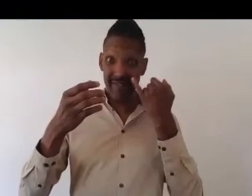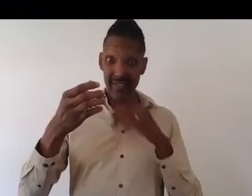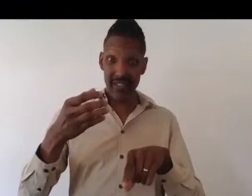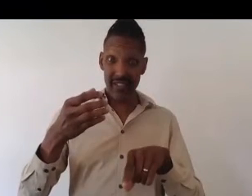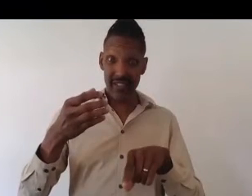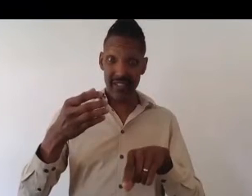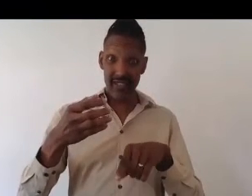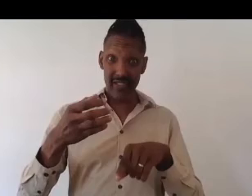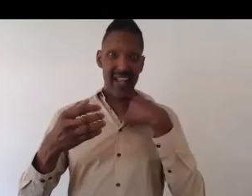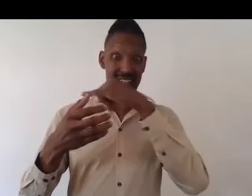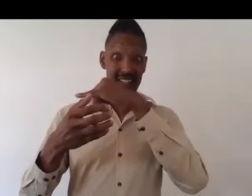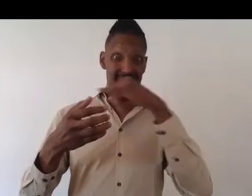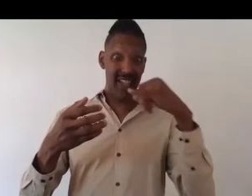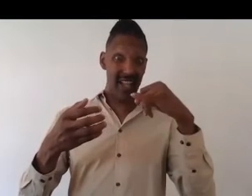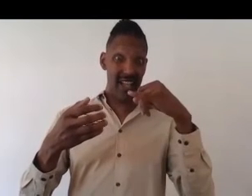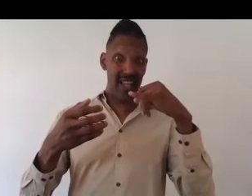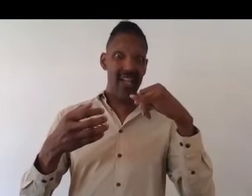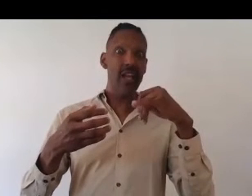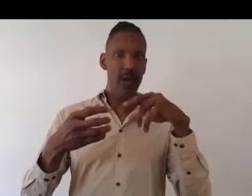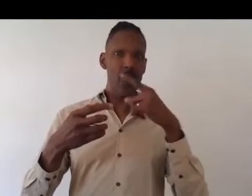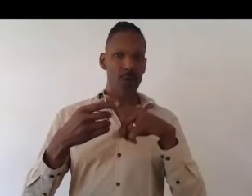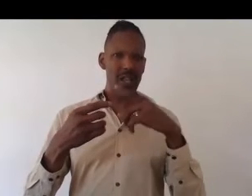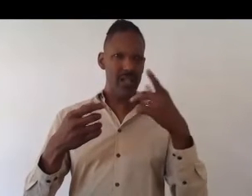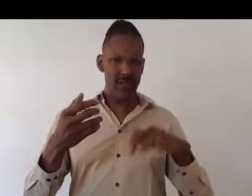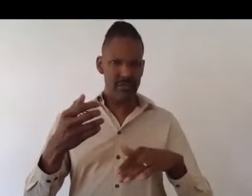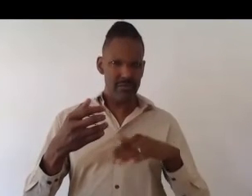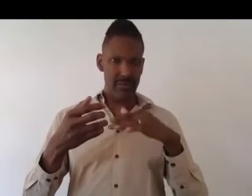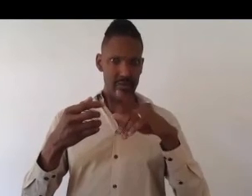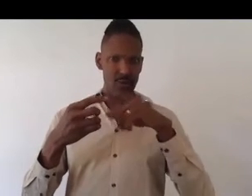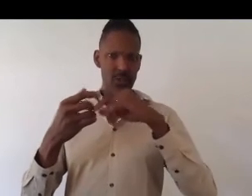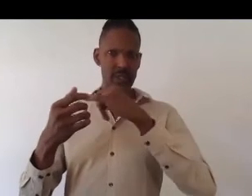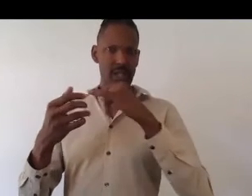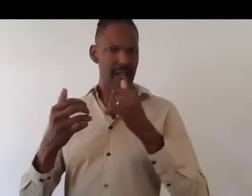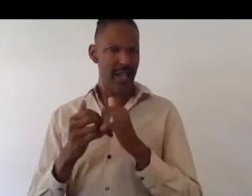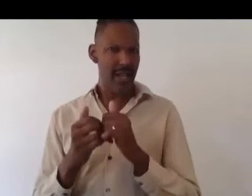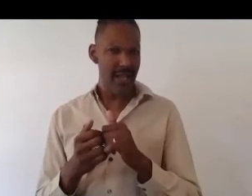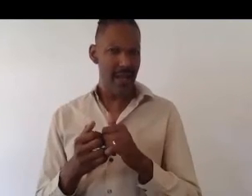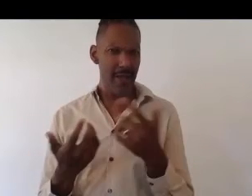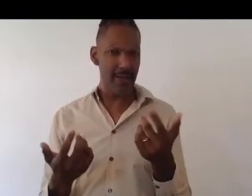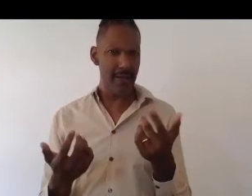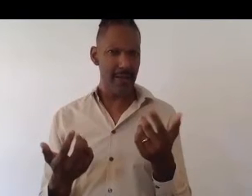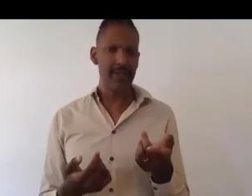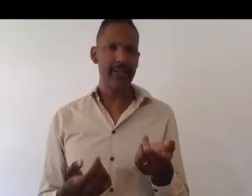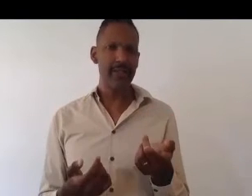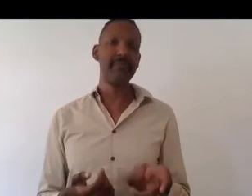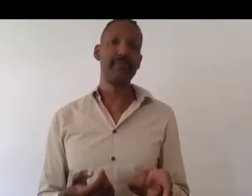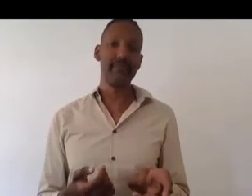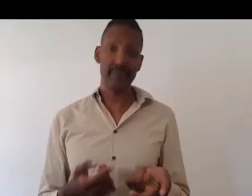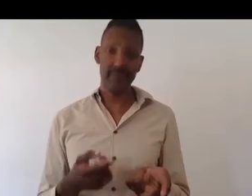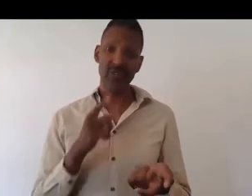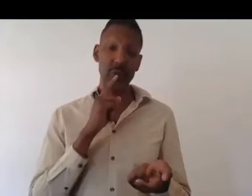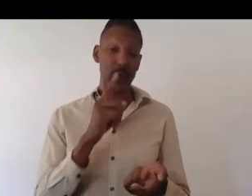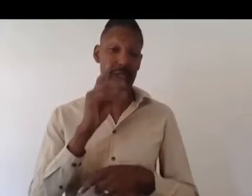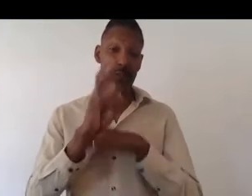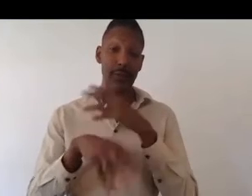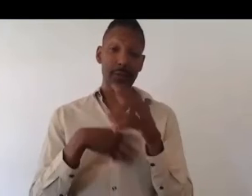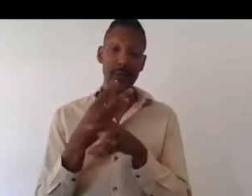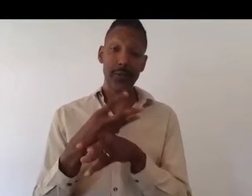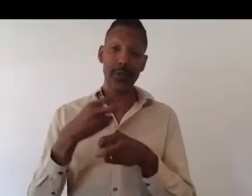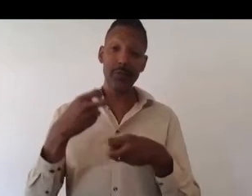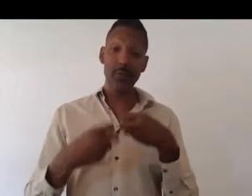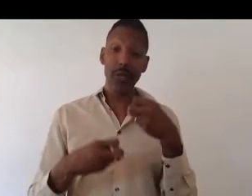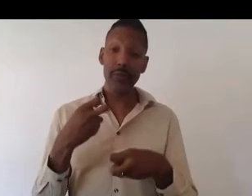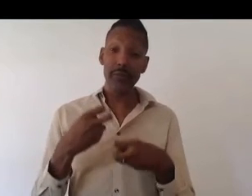How are we going to do that? Involving kids in that process is so powerful. It's a real problem. The garden hose doesn't work